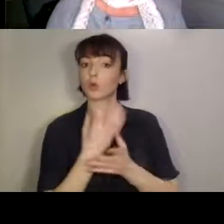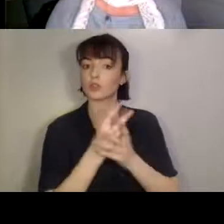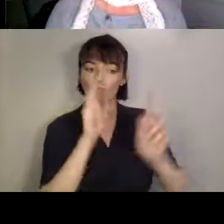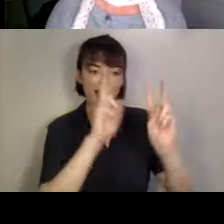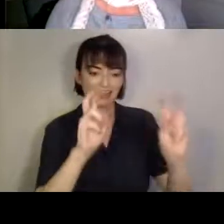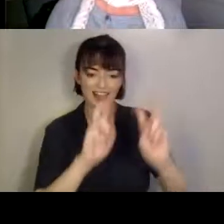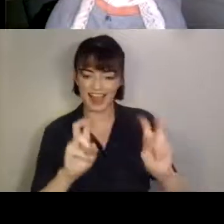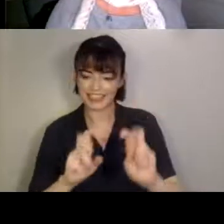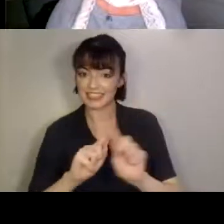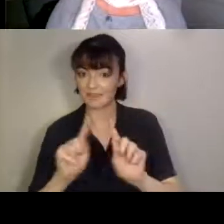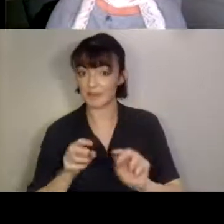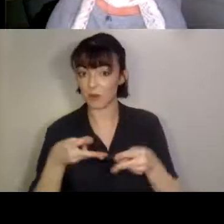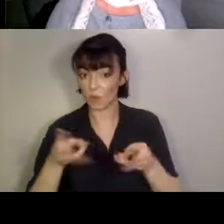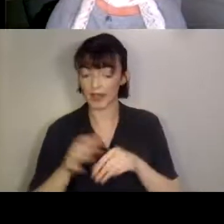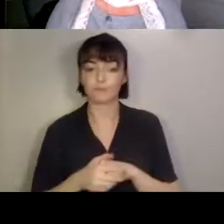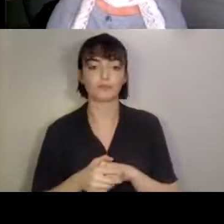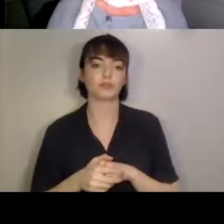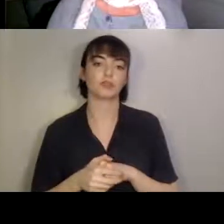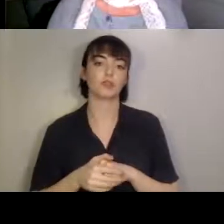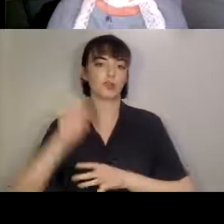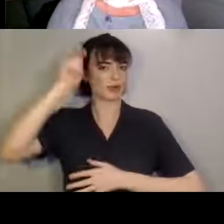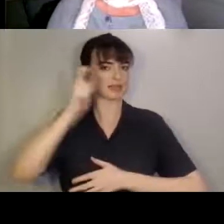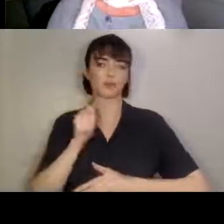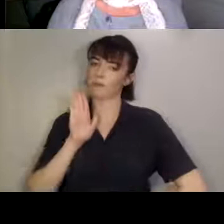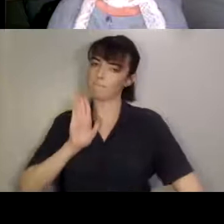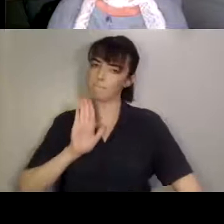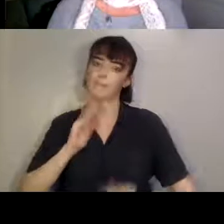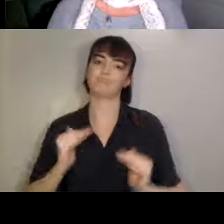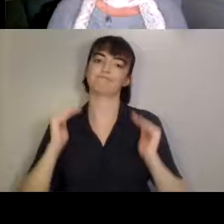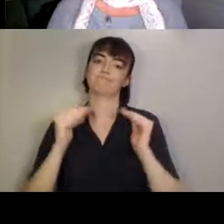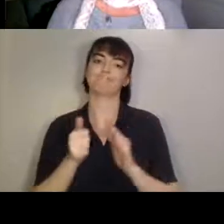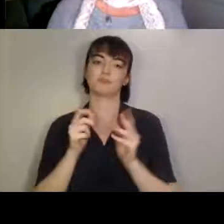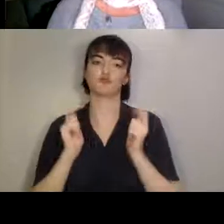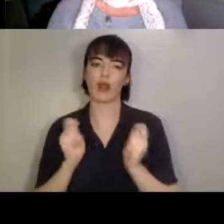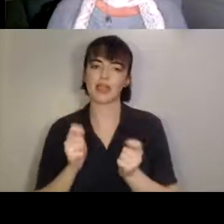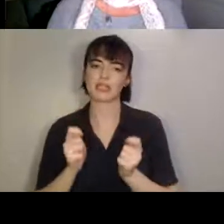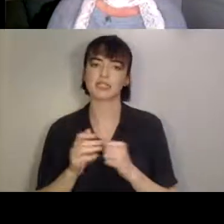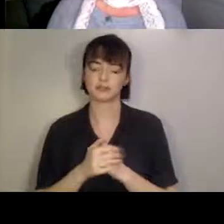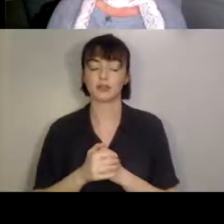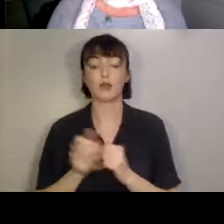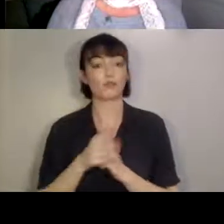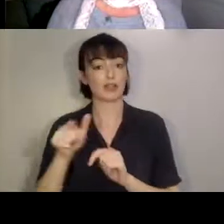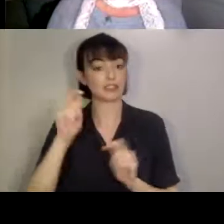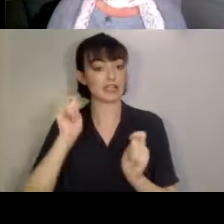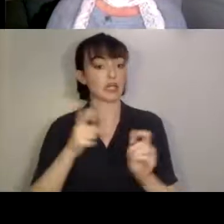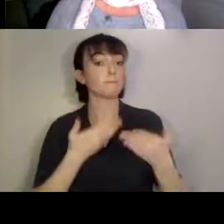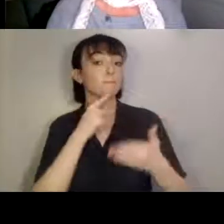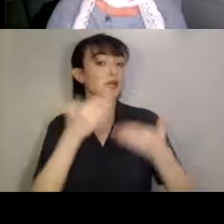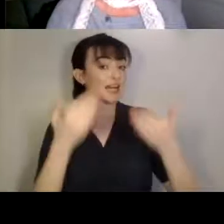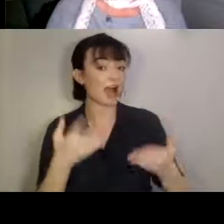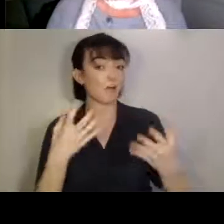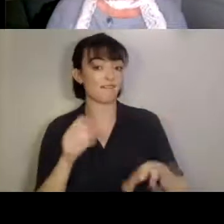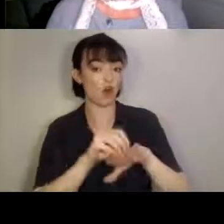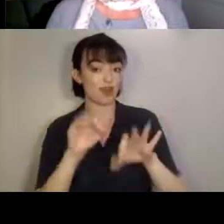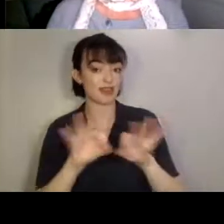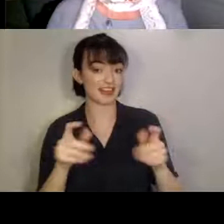levels. You need to be a trained tester to do this, carry out this test, and there is online training now available. And a quick